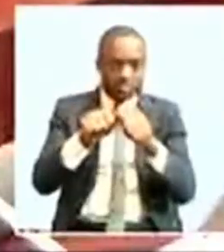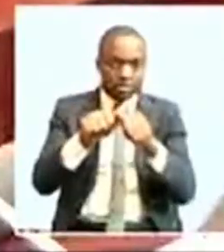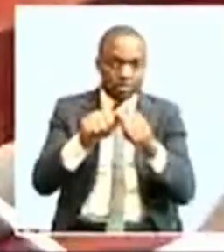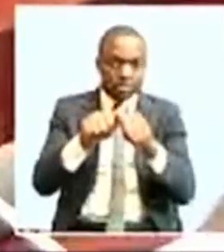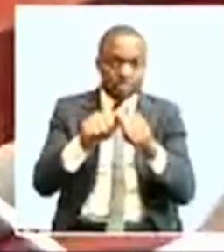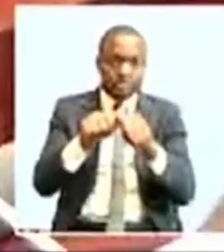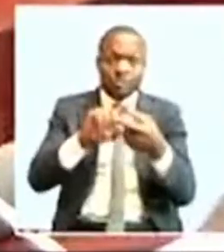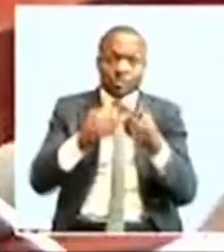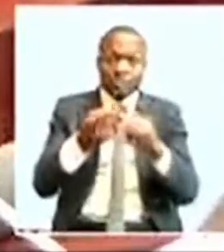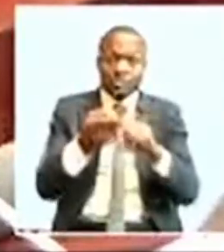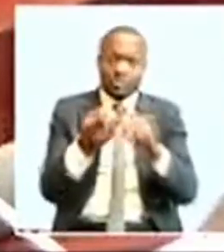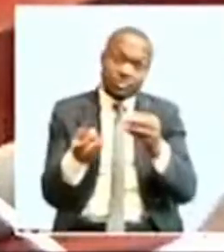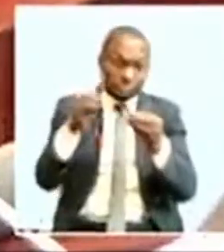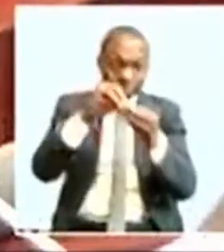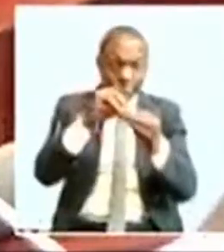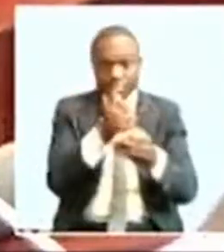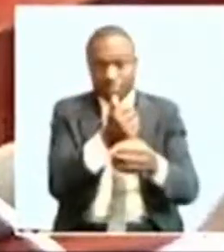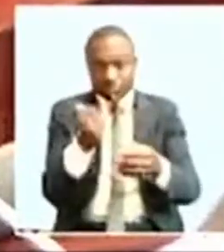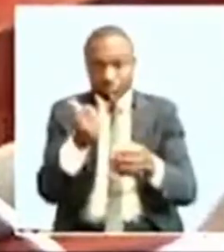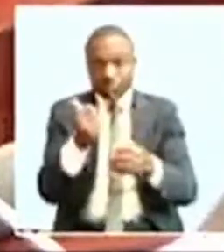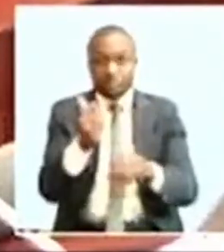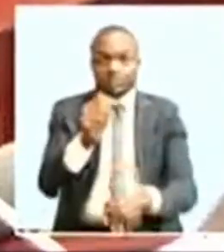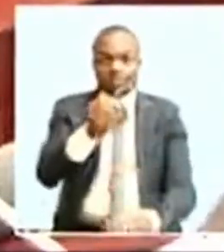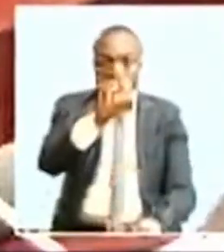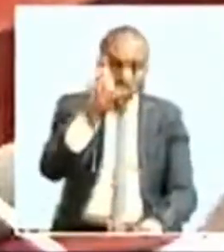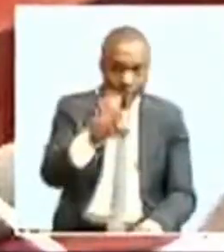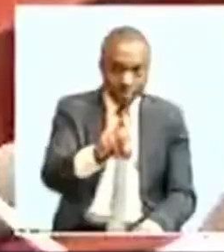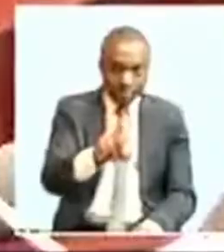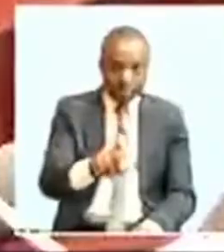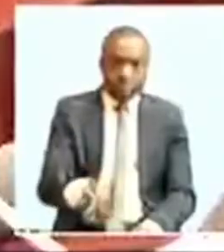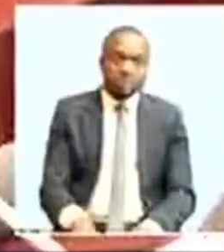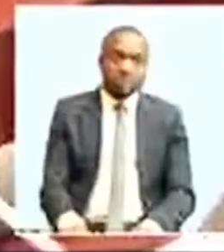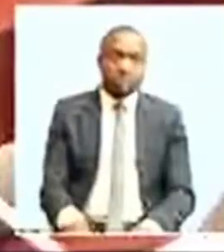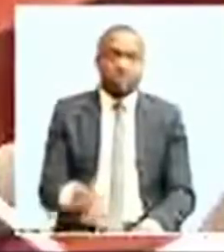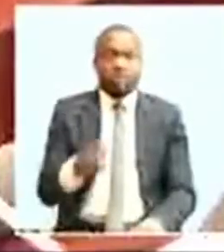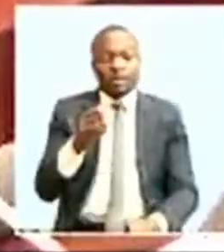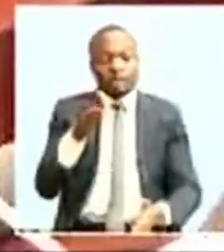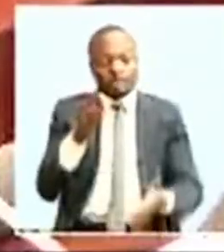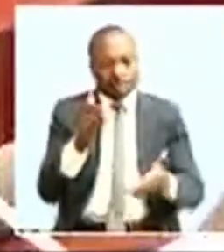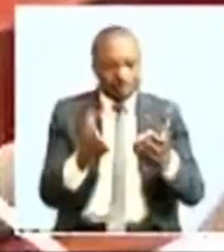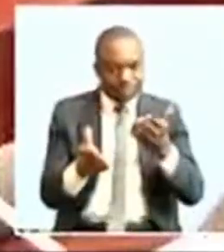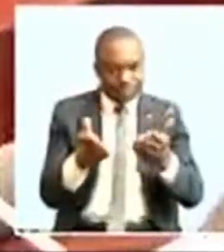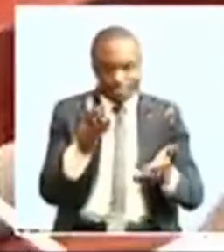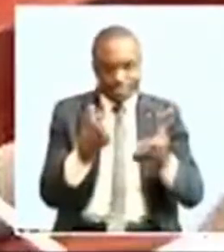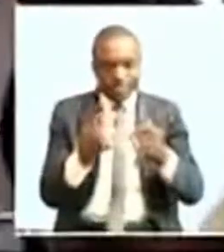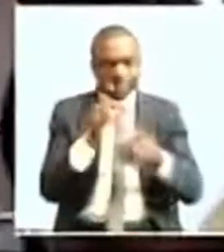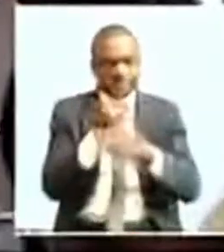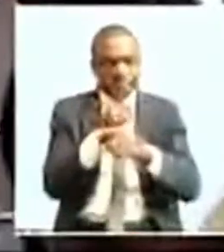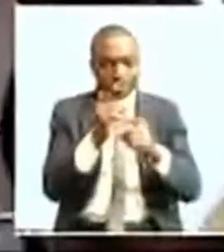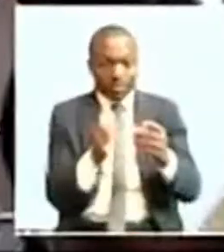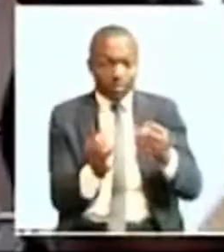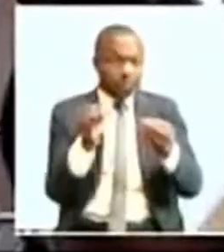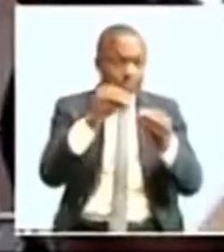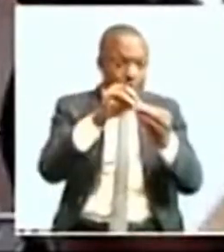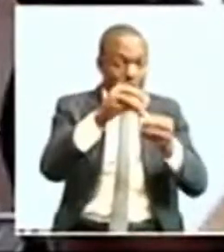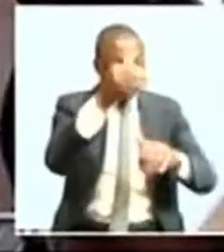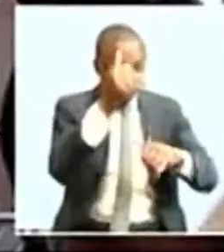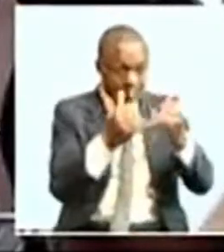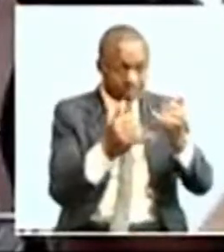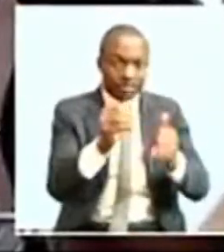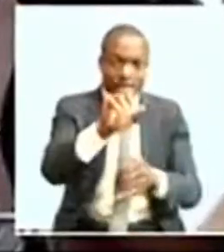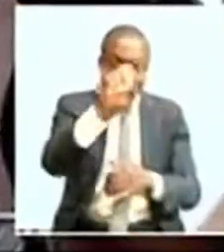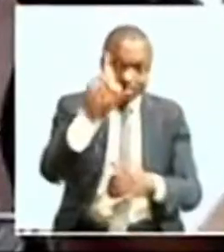My colleague also add on to other concerns. Okay, maybe just to add on the last question